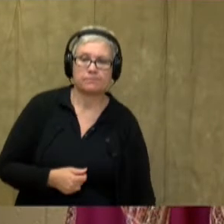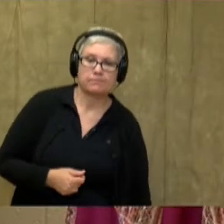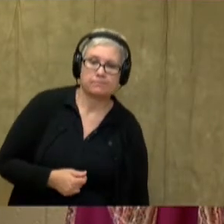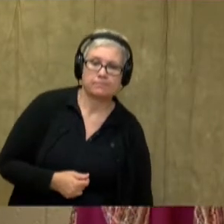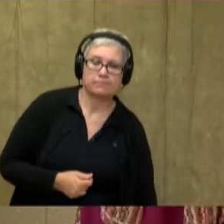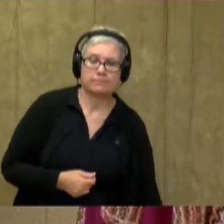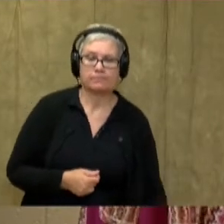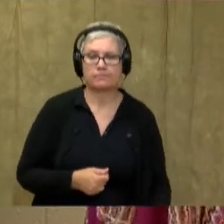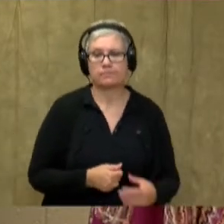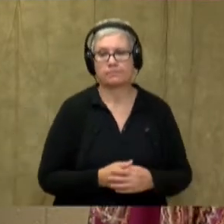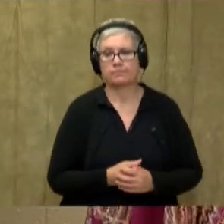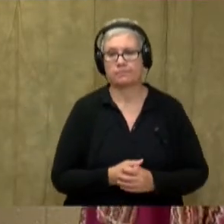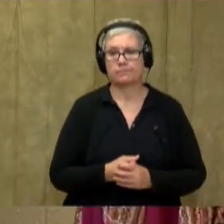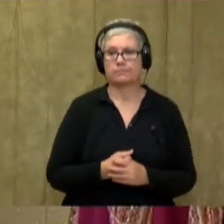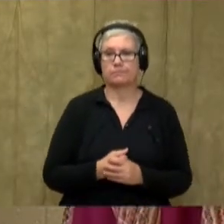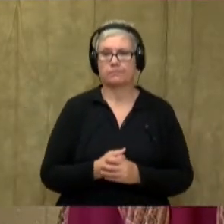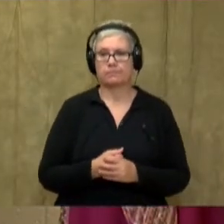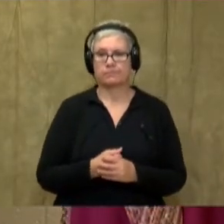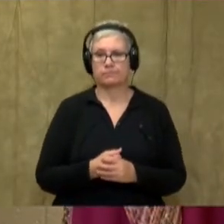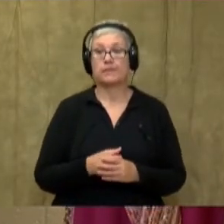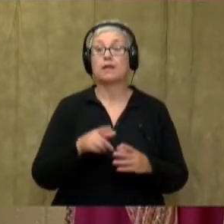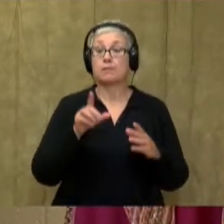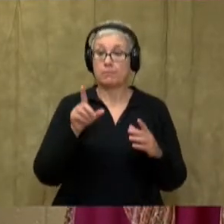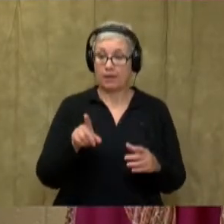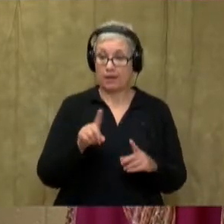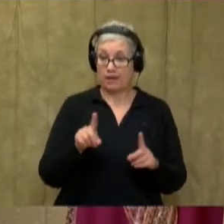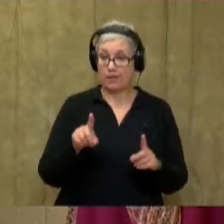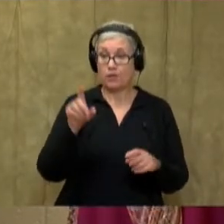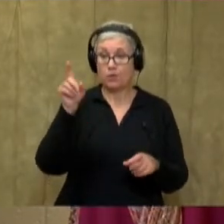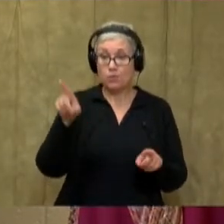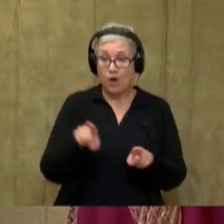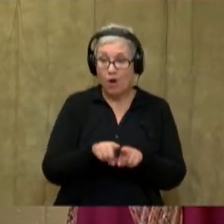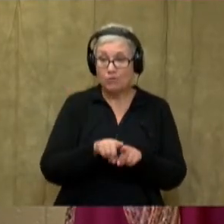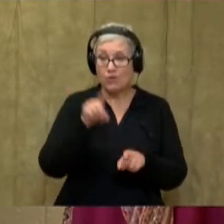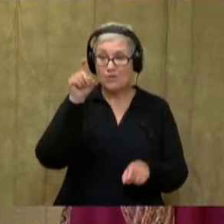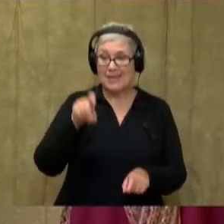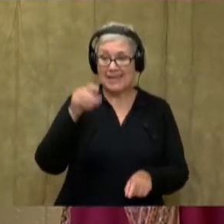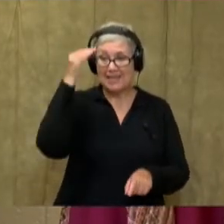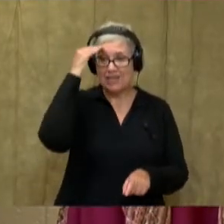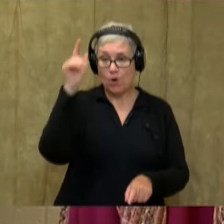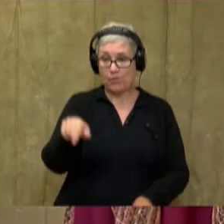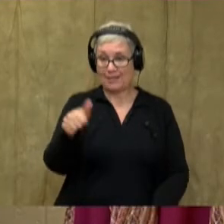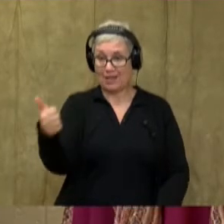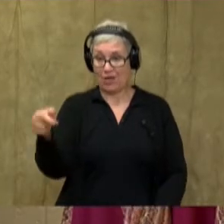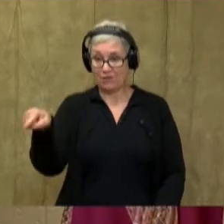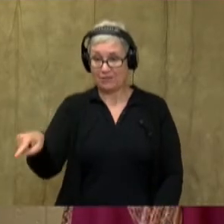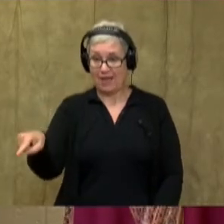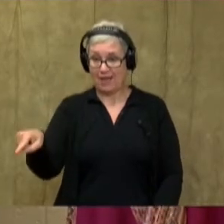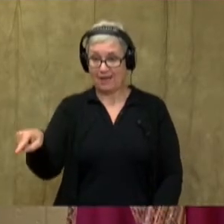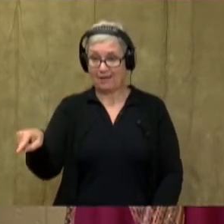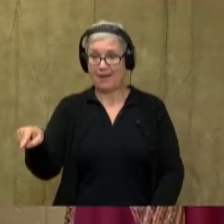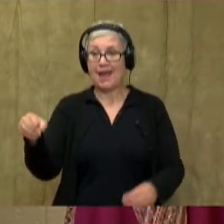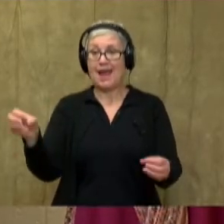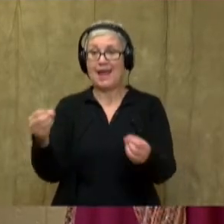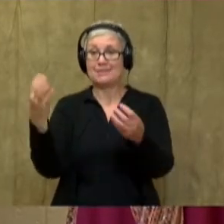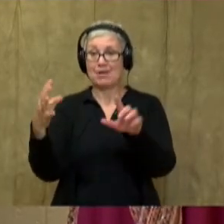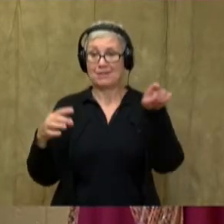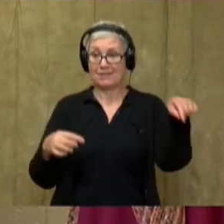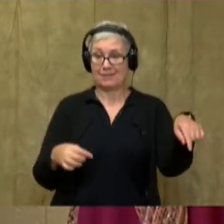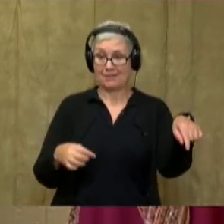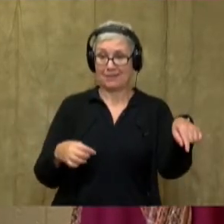you last week, you need to know that other side as well, if not more than the side that you agree with.